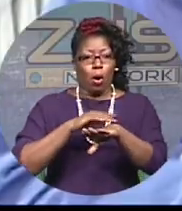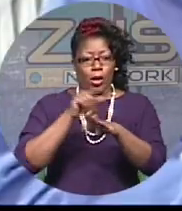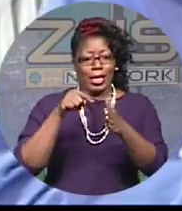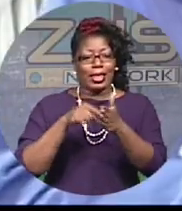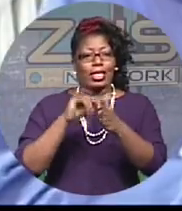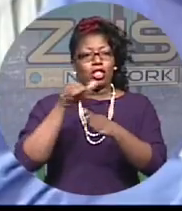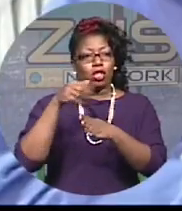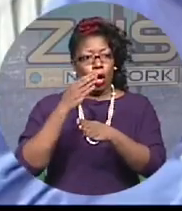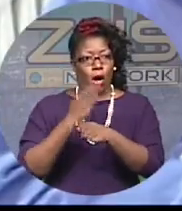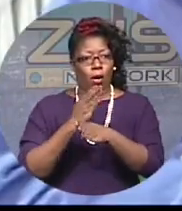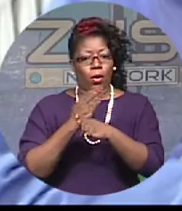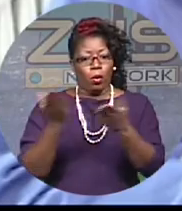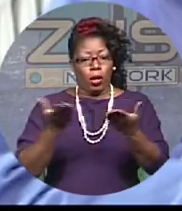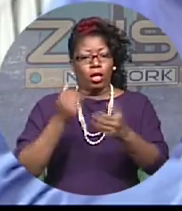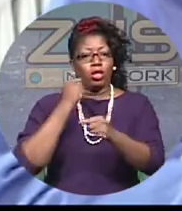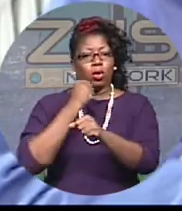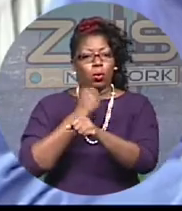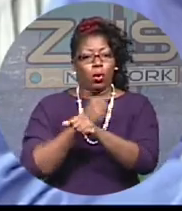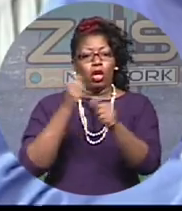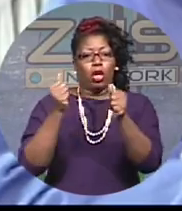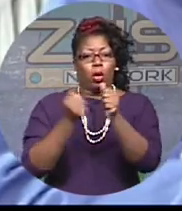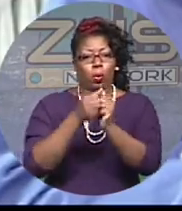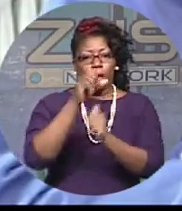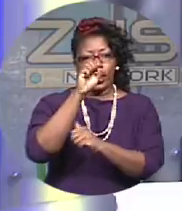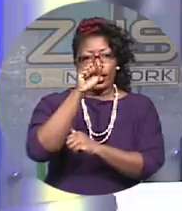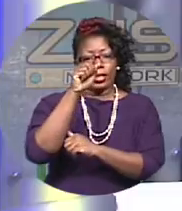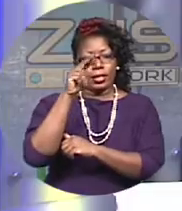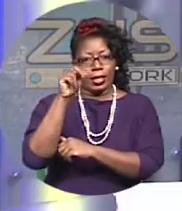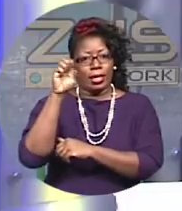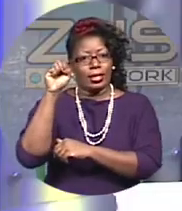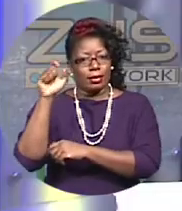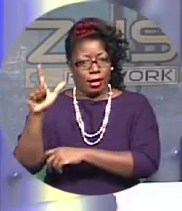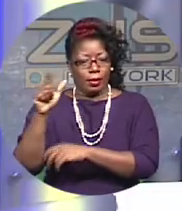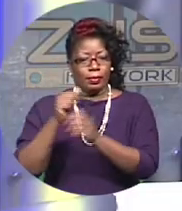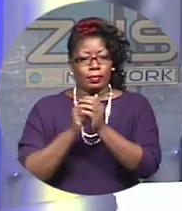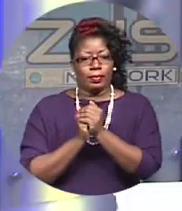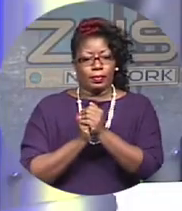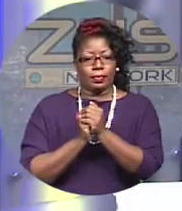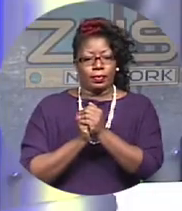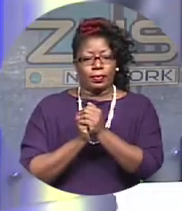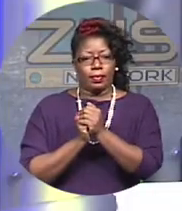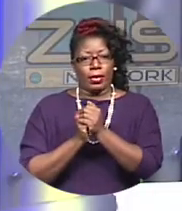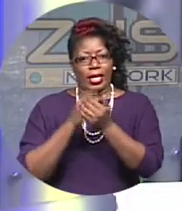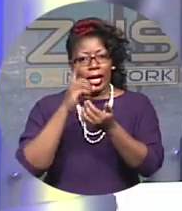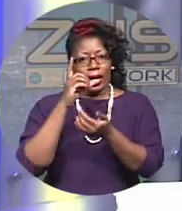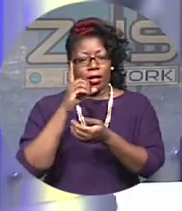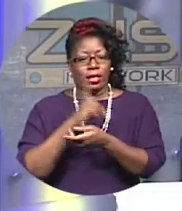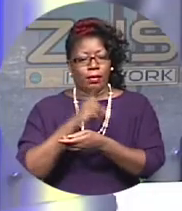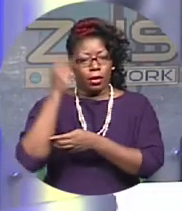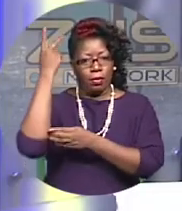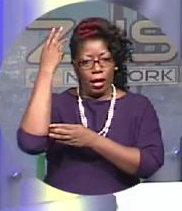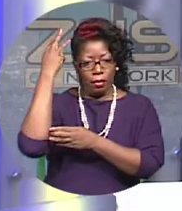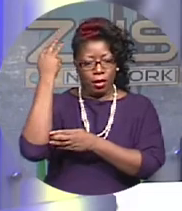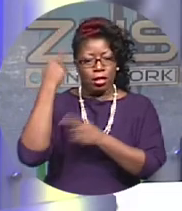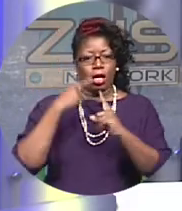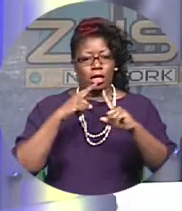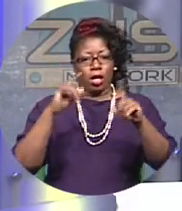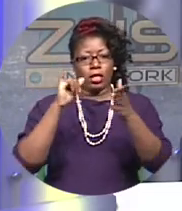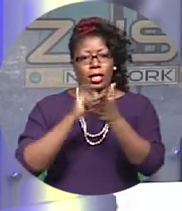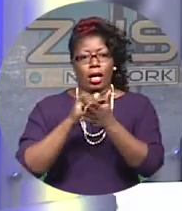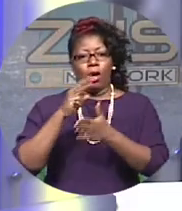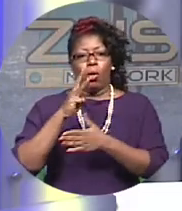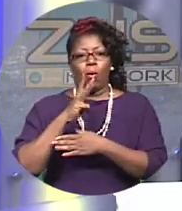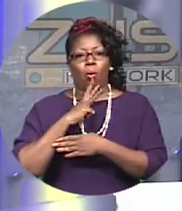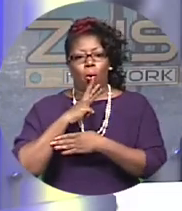We're here to work with San Salvador. Deputy Prime Minister Davis also announced that water lines for